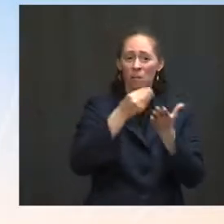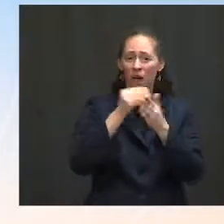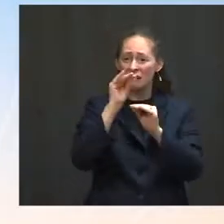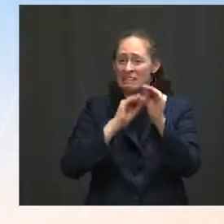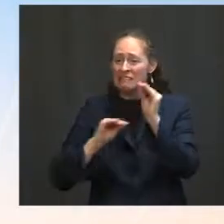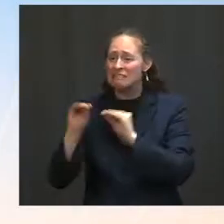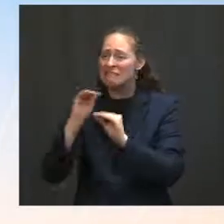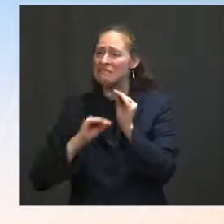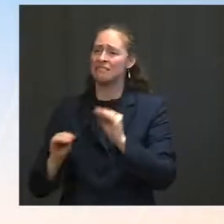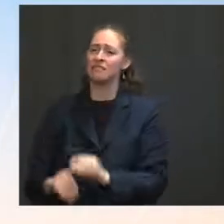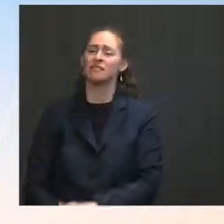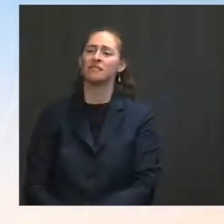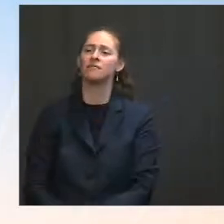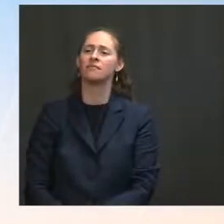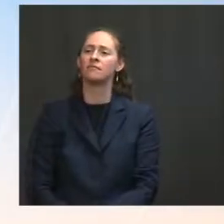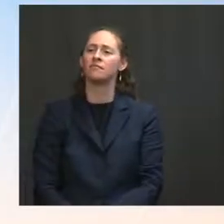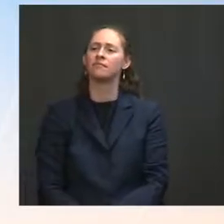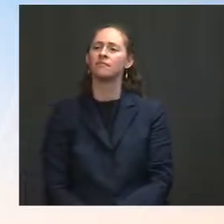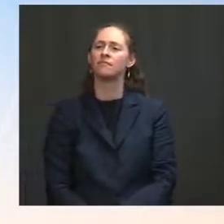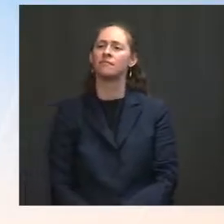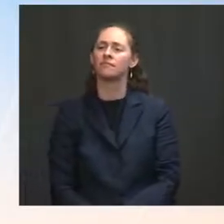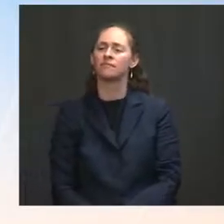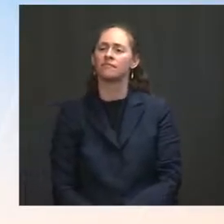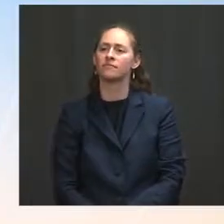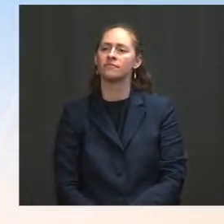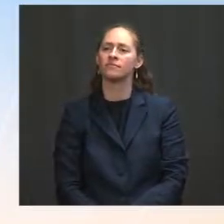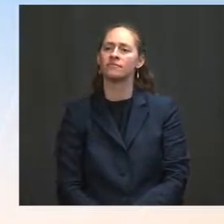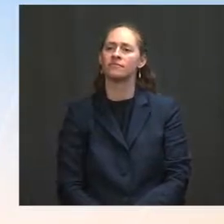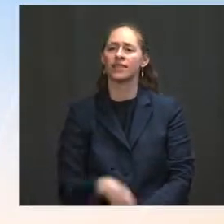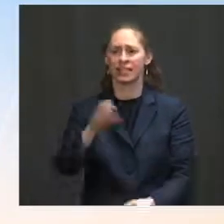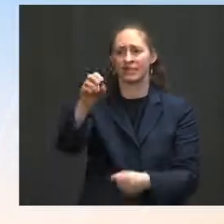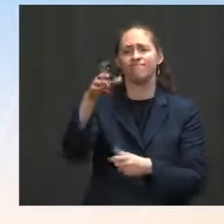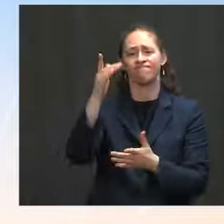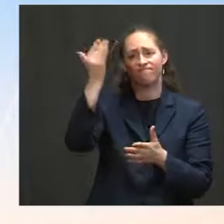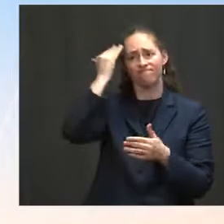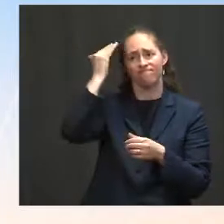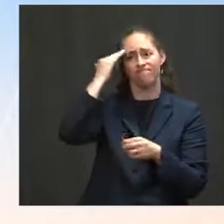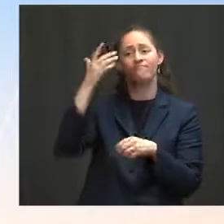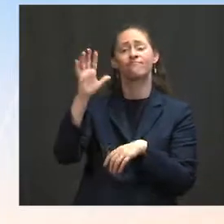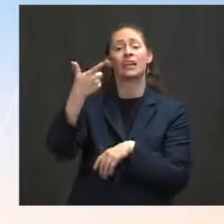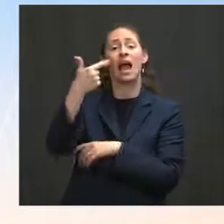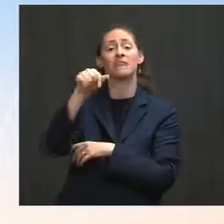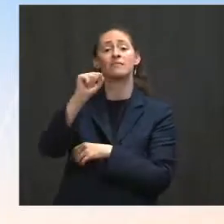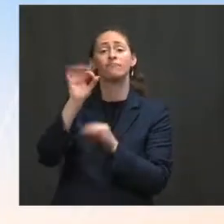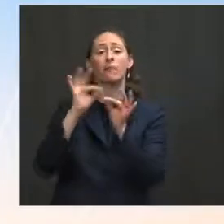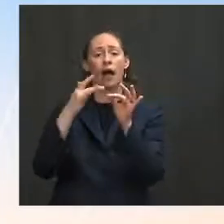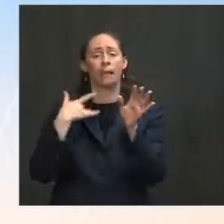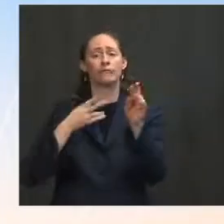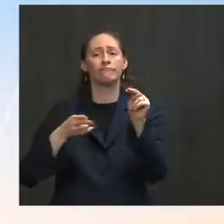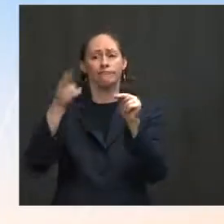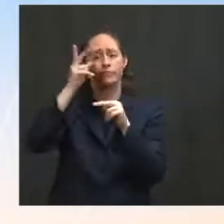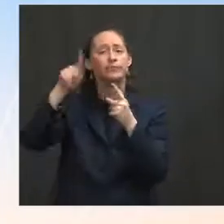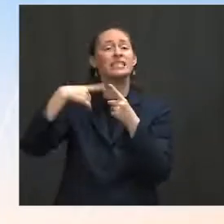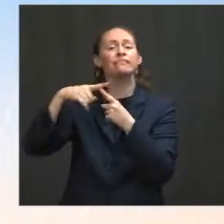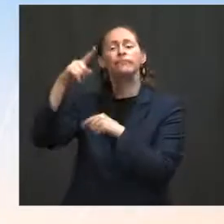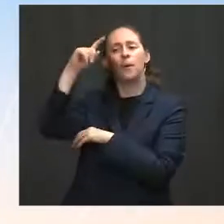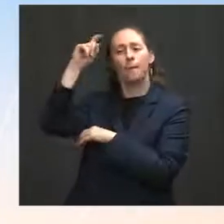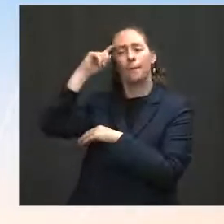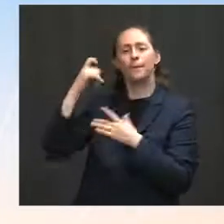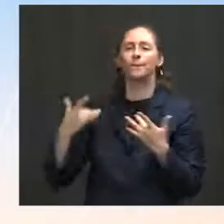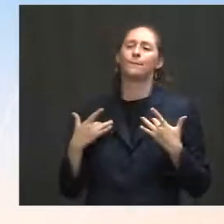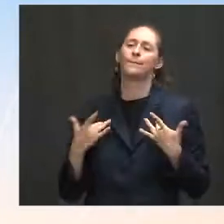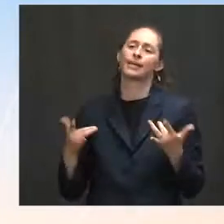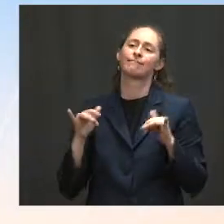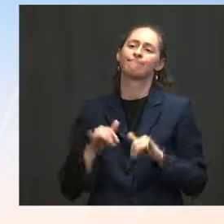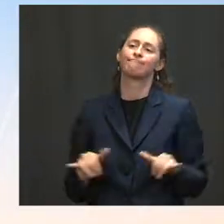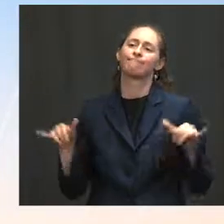that gas prices do historically rise in the summer, and that's particularly true even in moments like this where there's a spike in